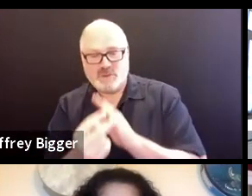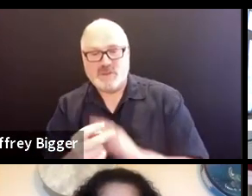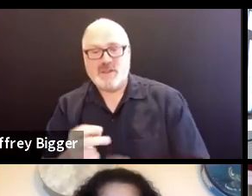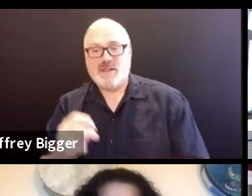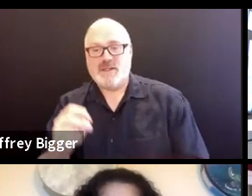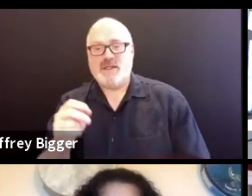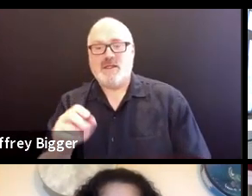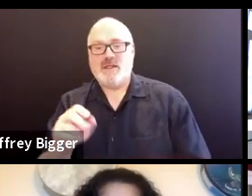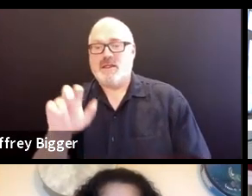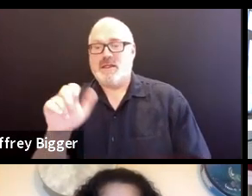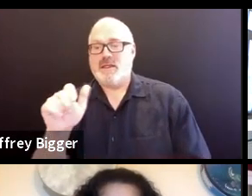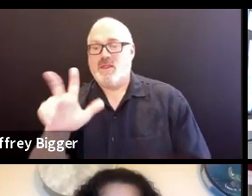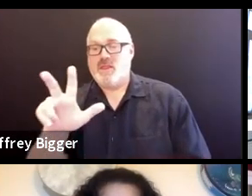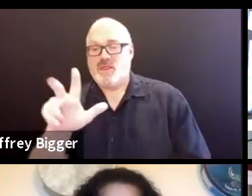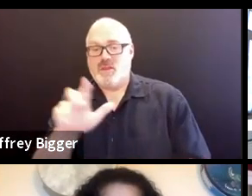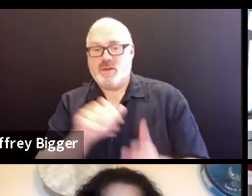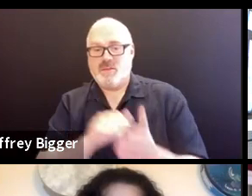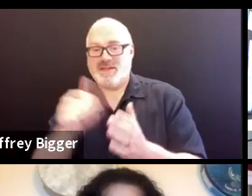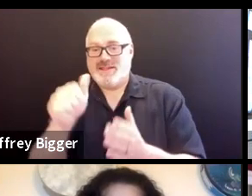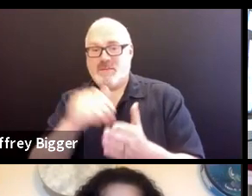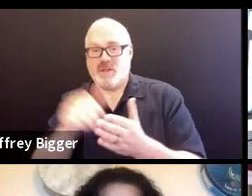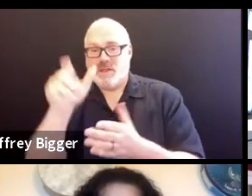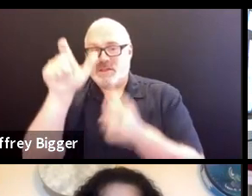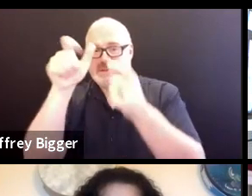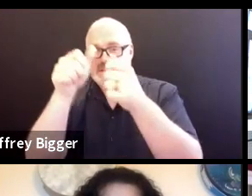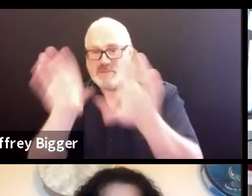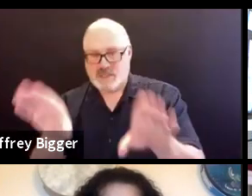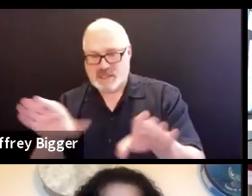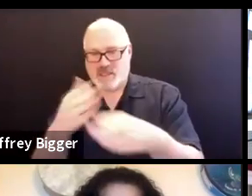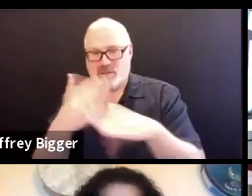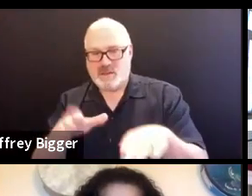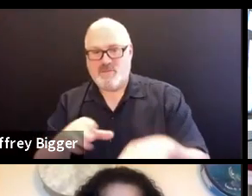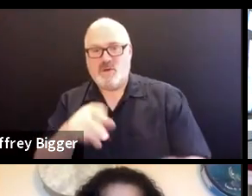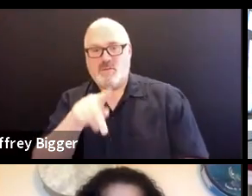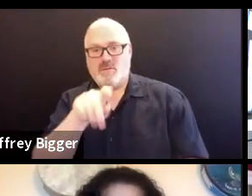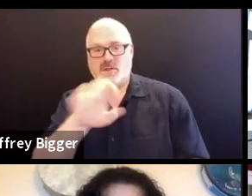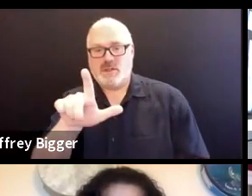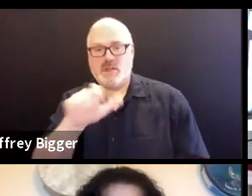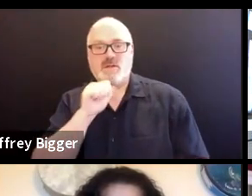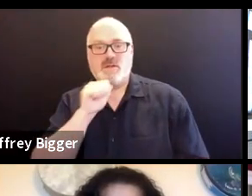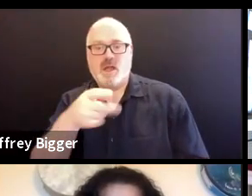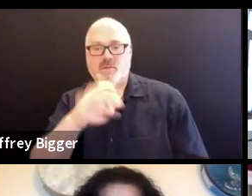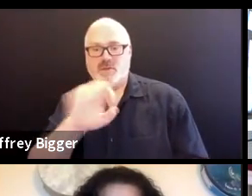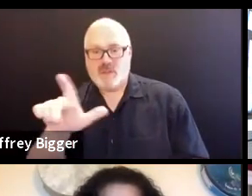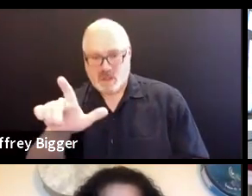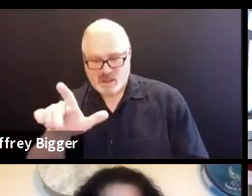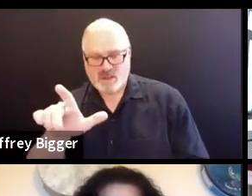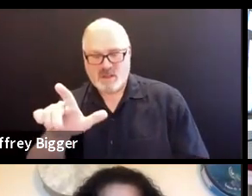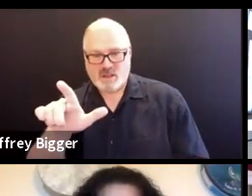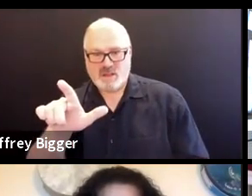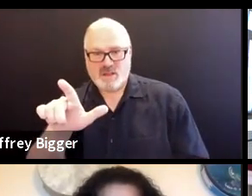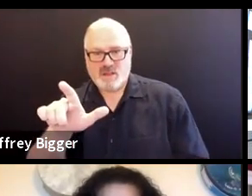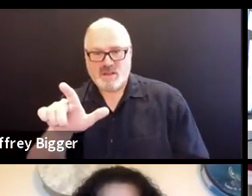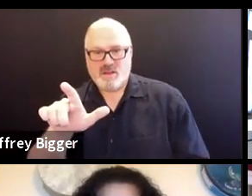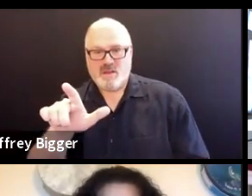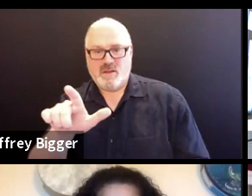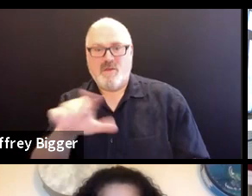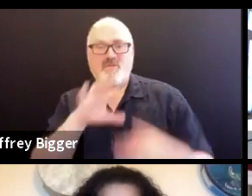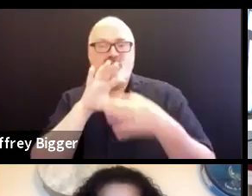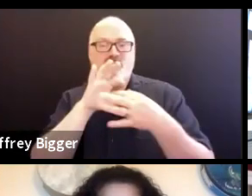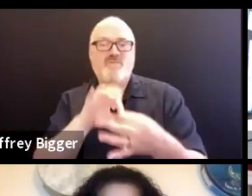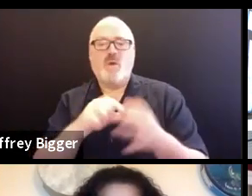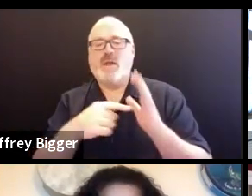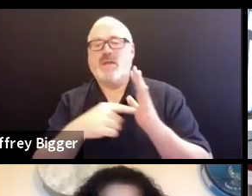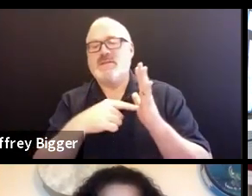and $3 million split there between personnel and non-personnel is for